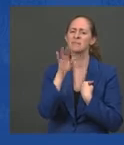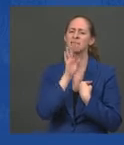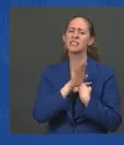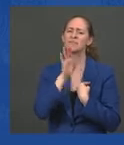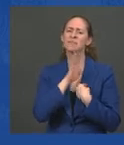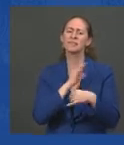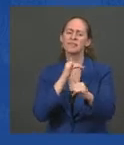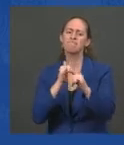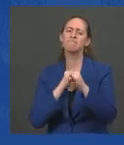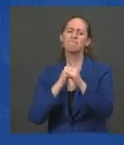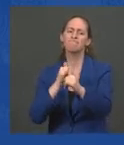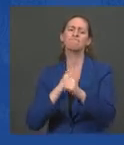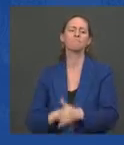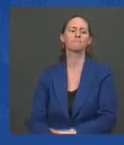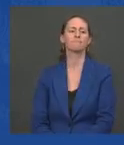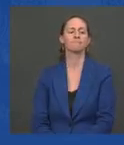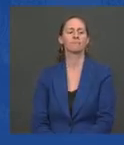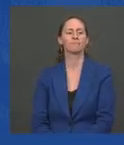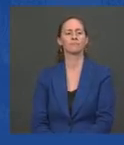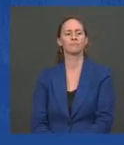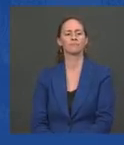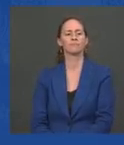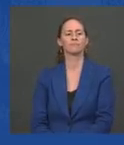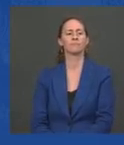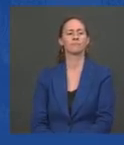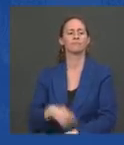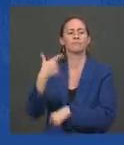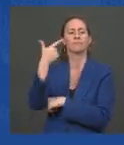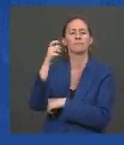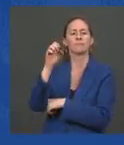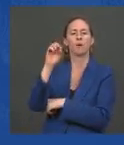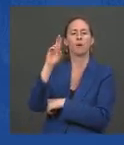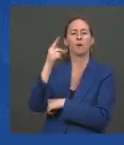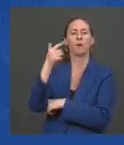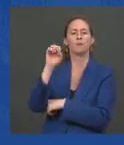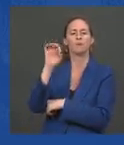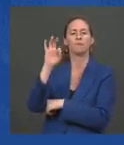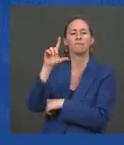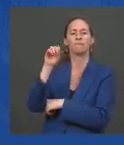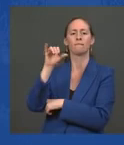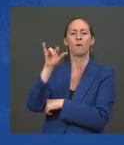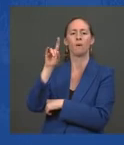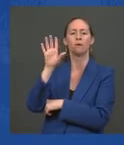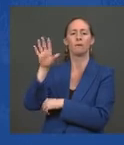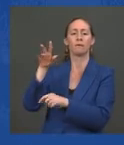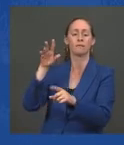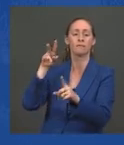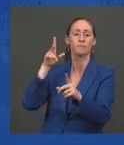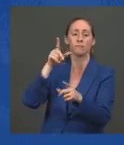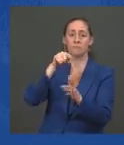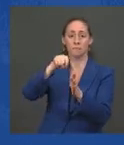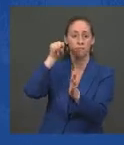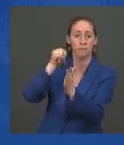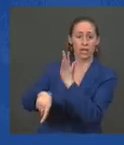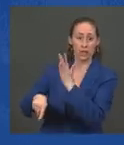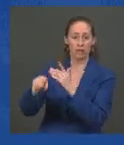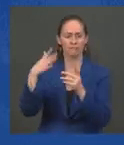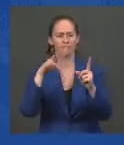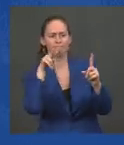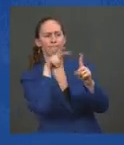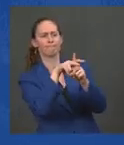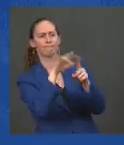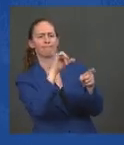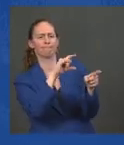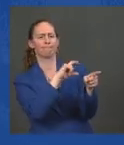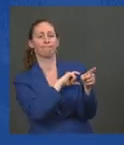George Floyd's murder and the conviction of his murderer about 6 months ago, meaningful police reform in George's